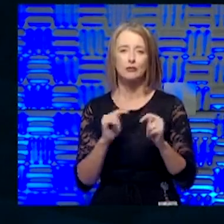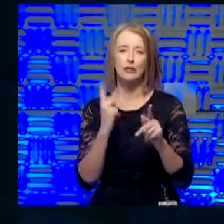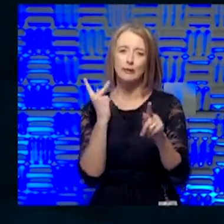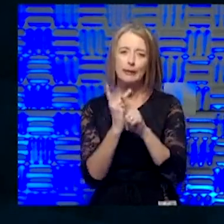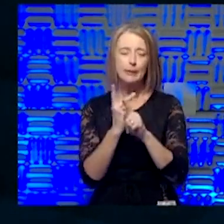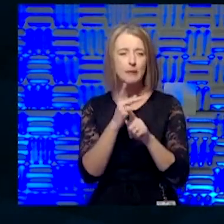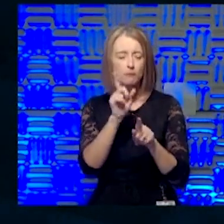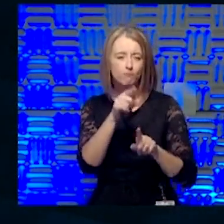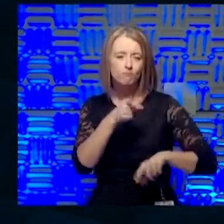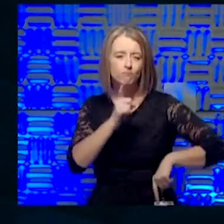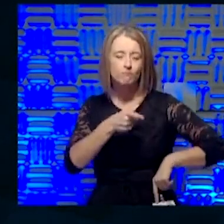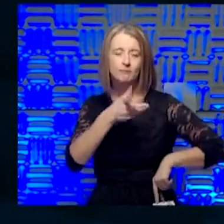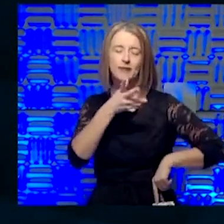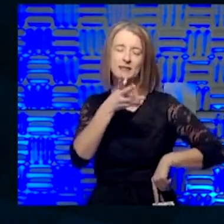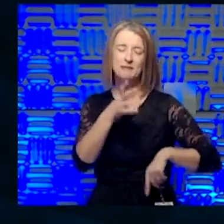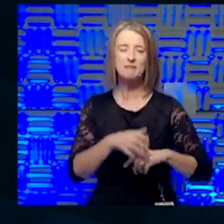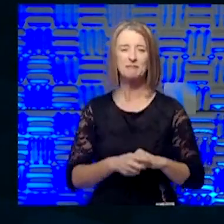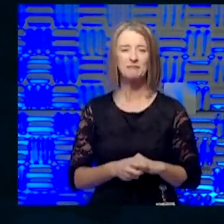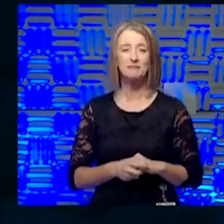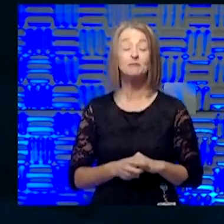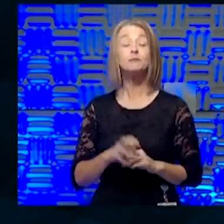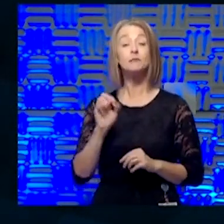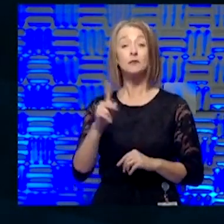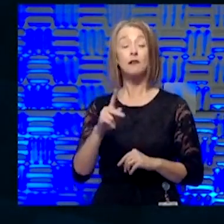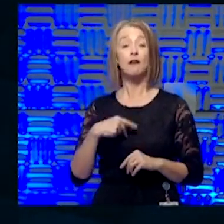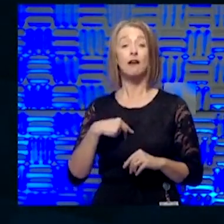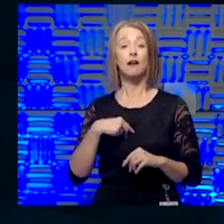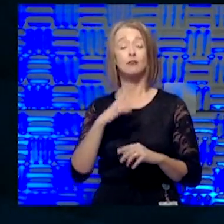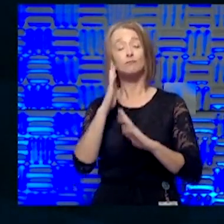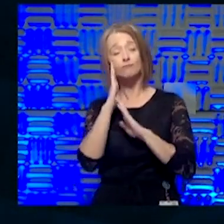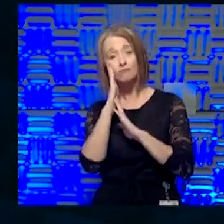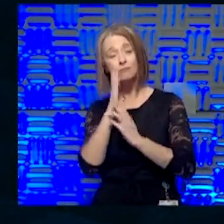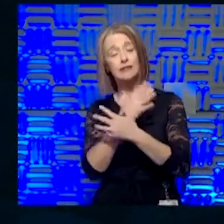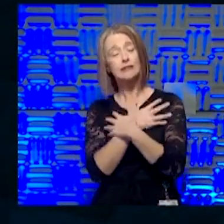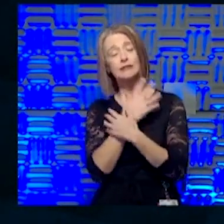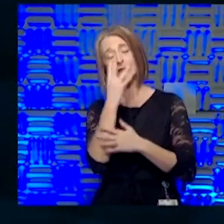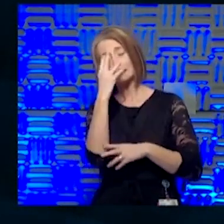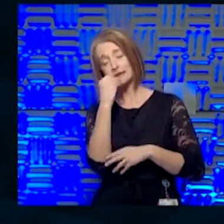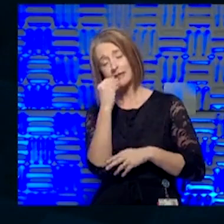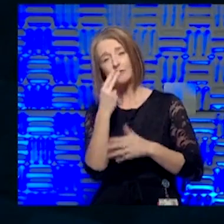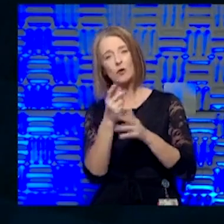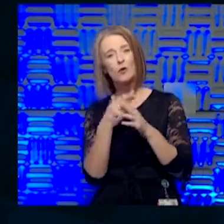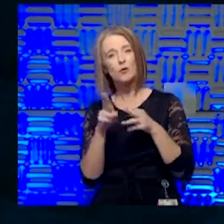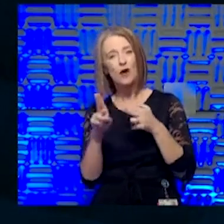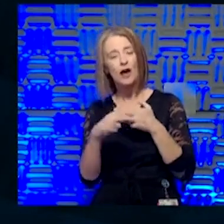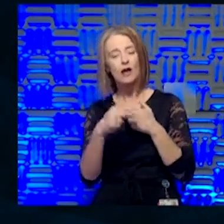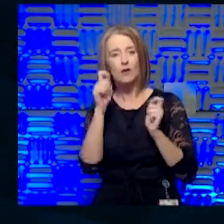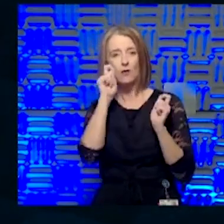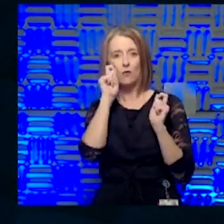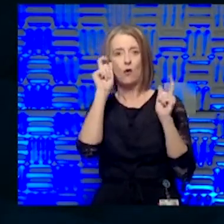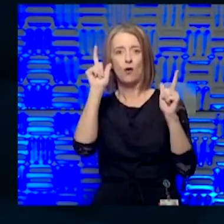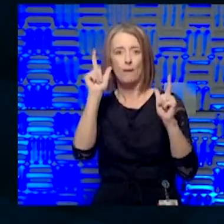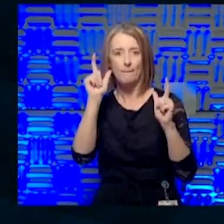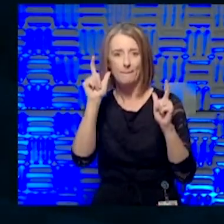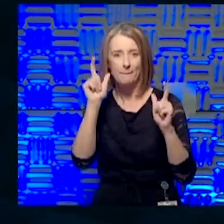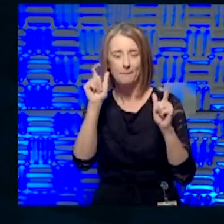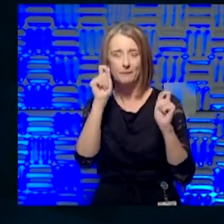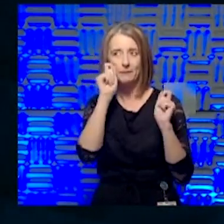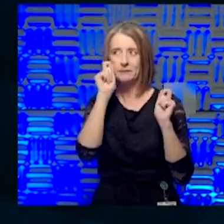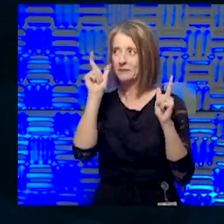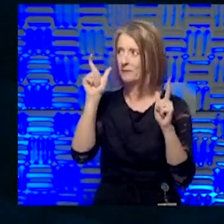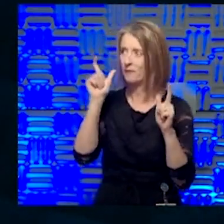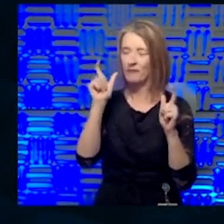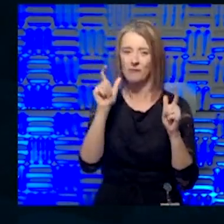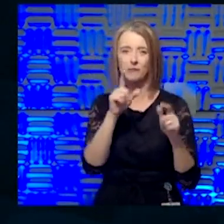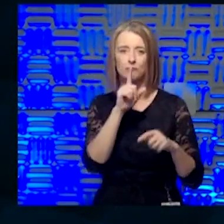check. And so I said, okay, I lay down. I went to sleep for a while, and I woke back up, I